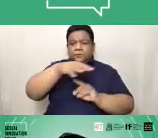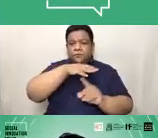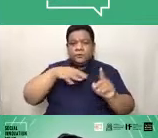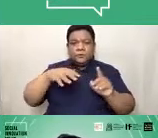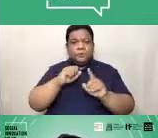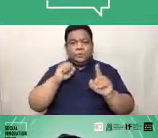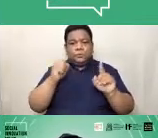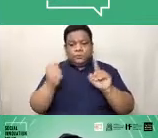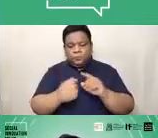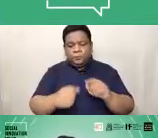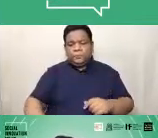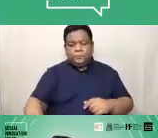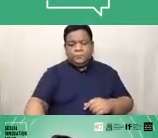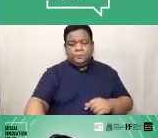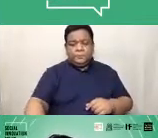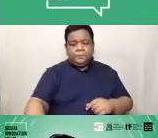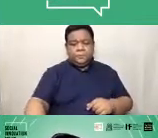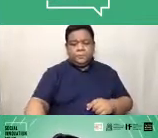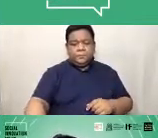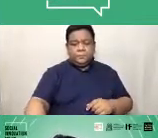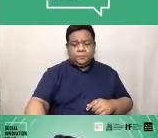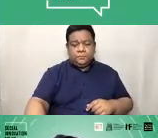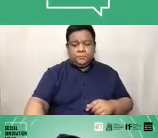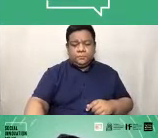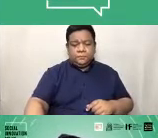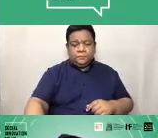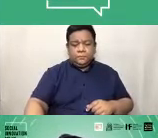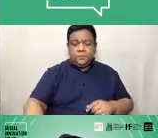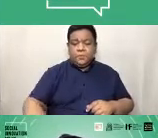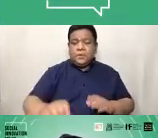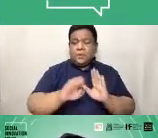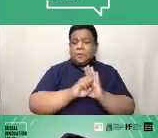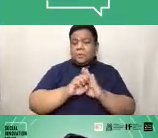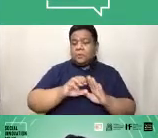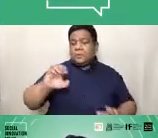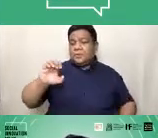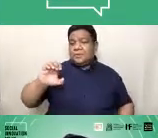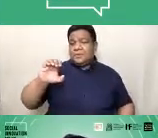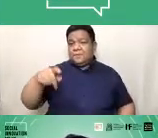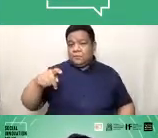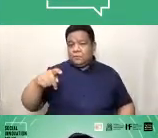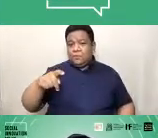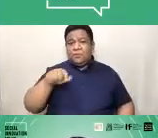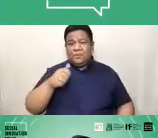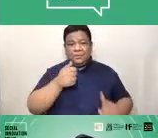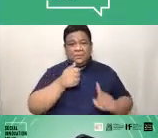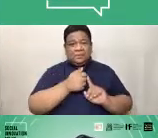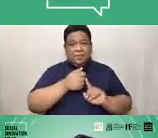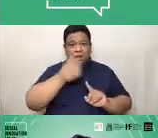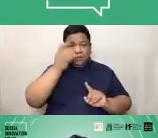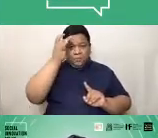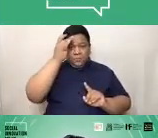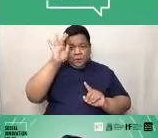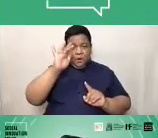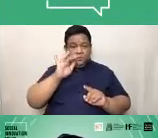their surroundings. Case in point, let's go with a cell phone. A smartphone is self-monitoring because it knows its battery, how much life it